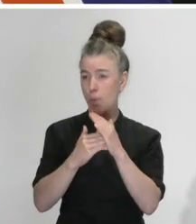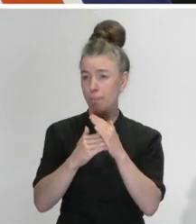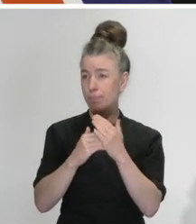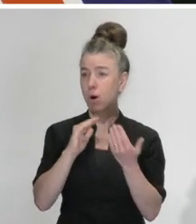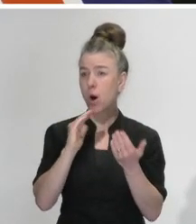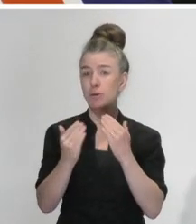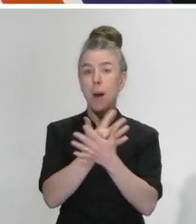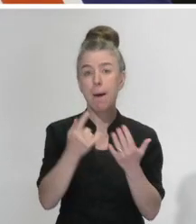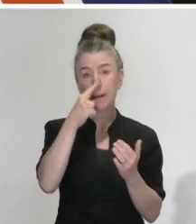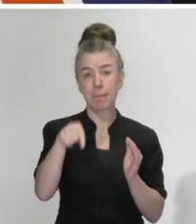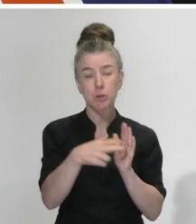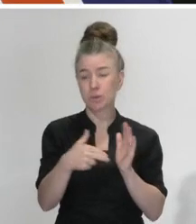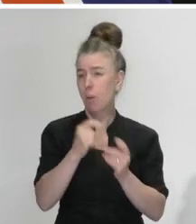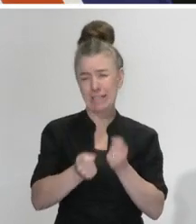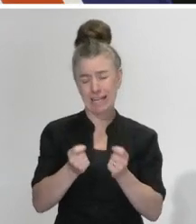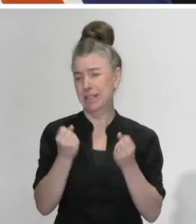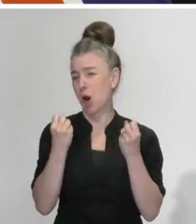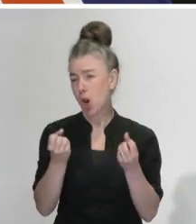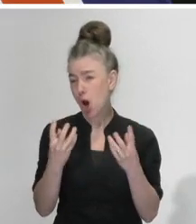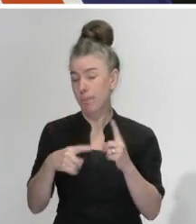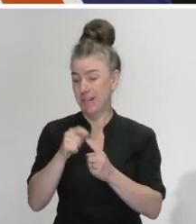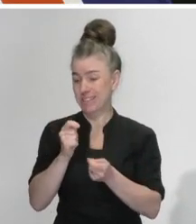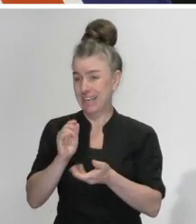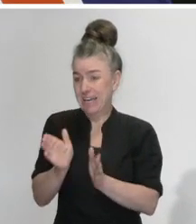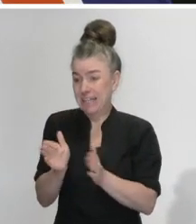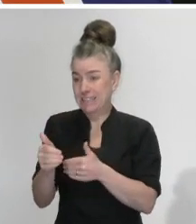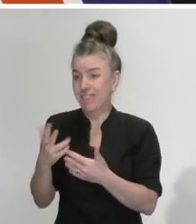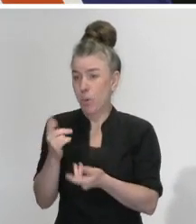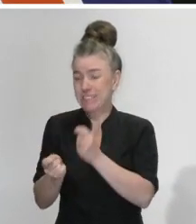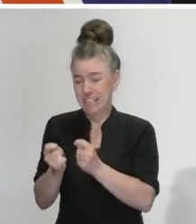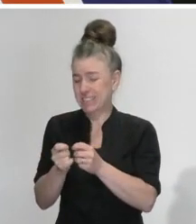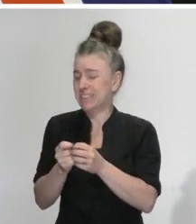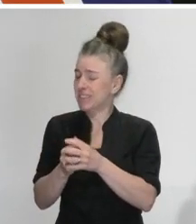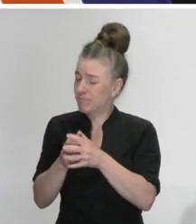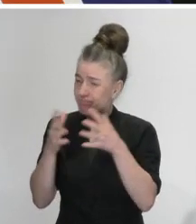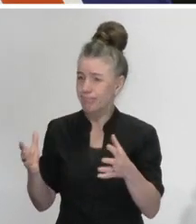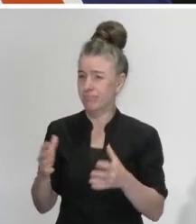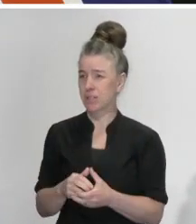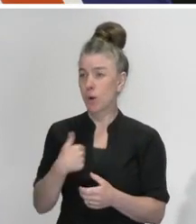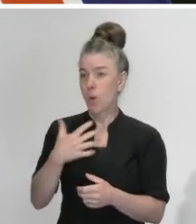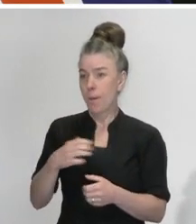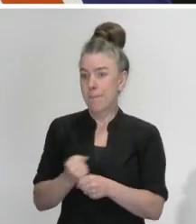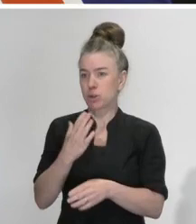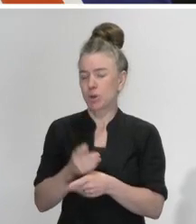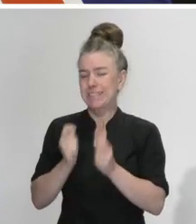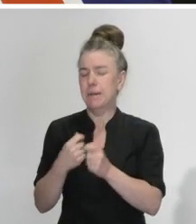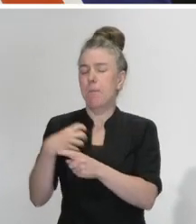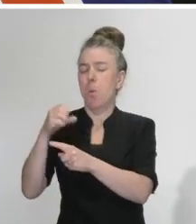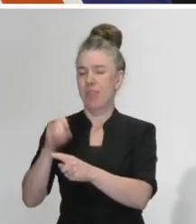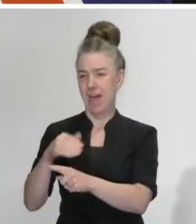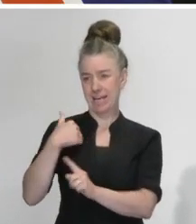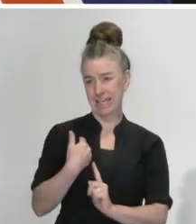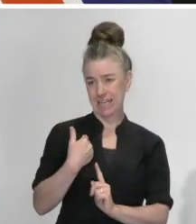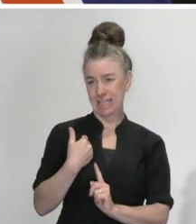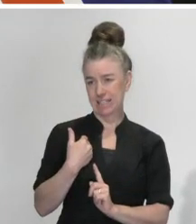capita capacity, and we want to make sure that capacity remains ahead of the testing we need for diagnosis, because we want to be able